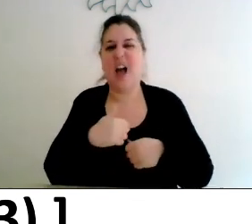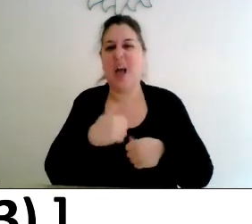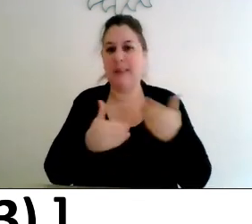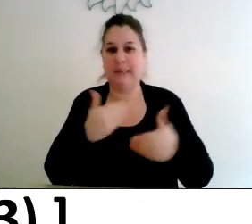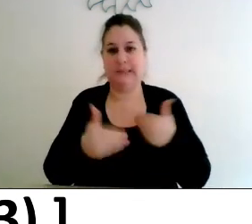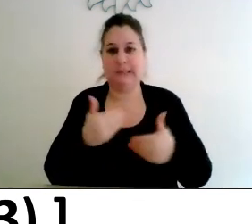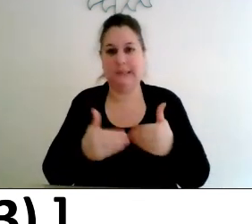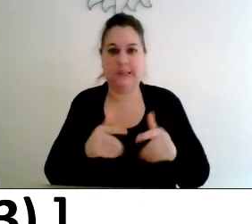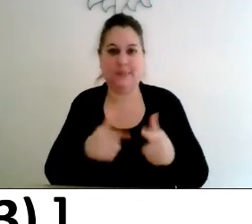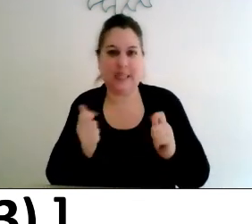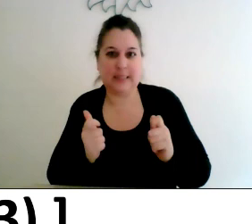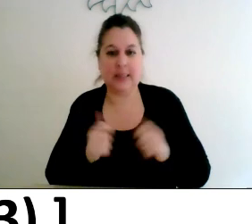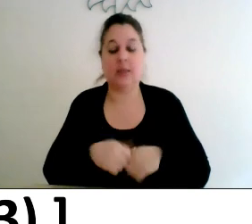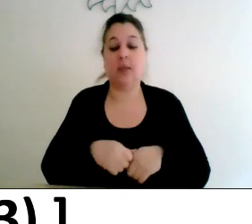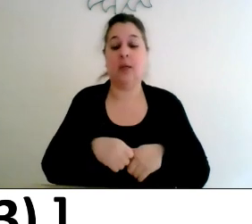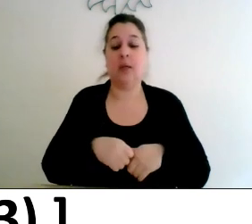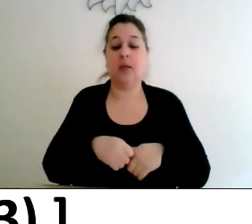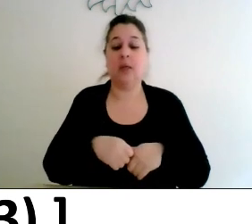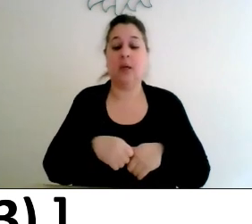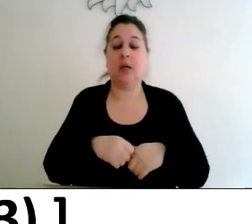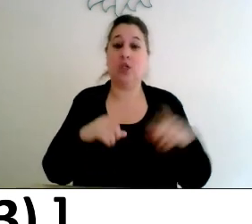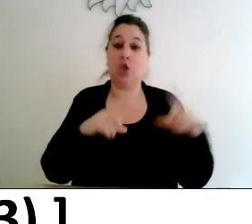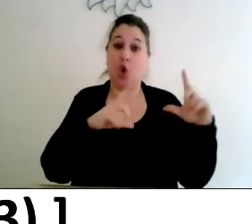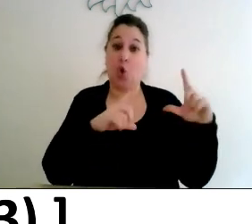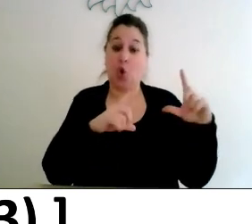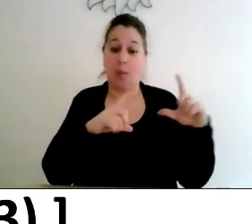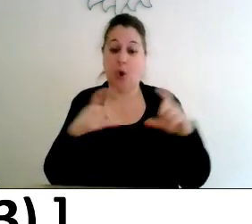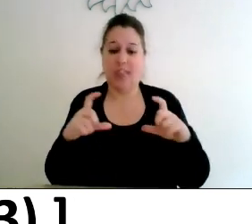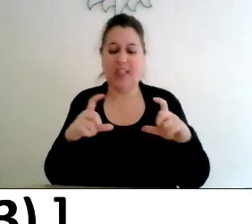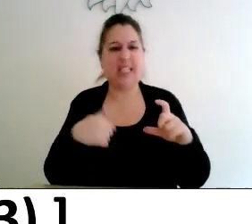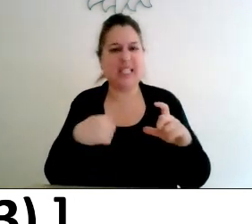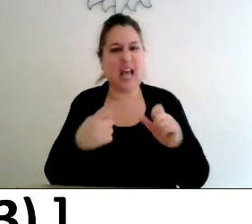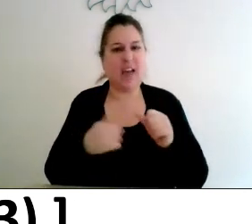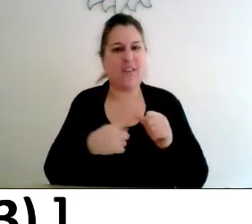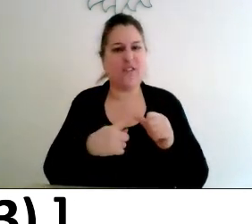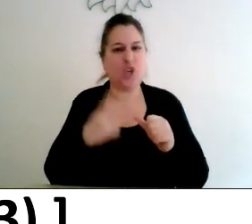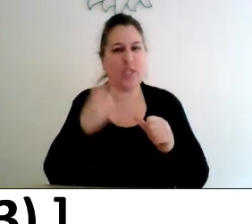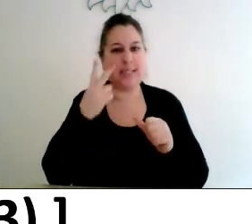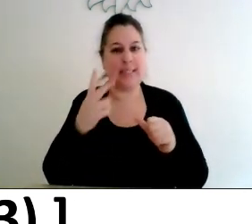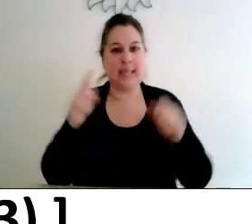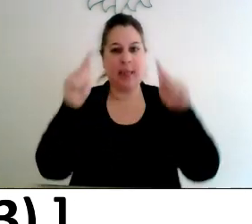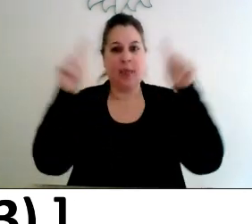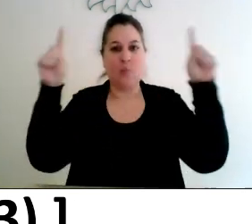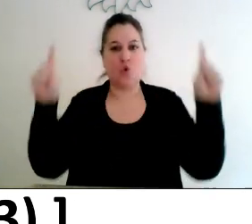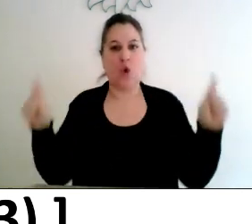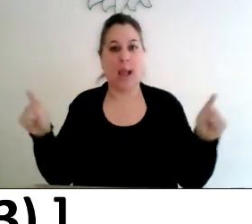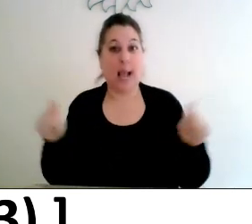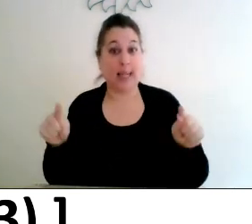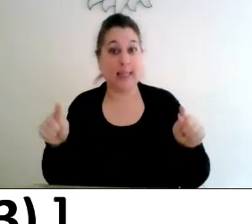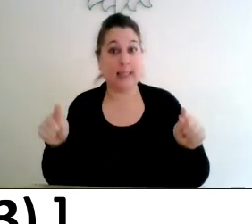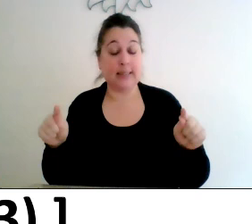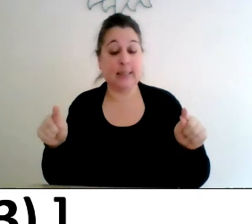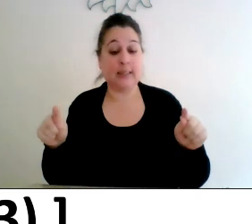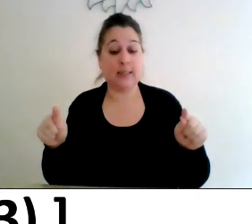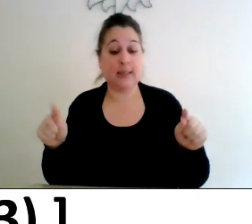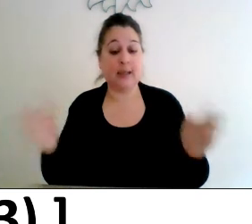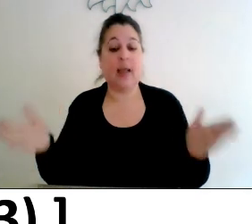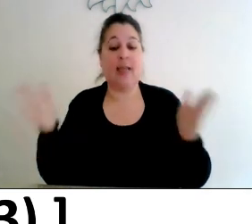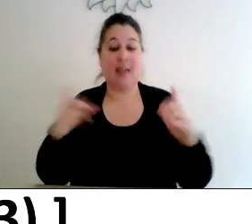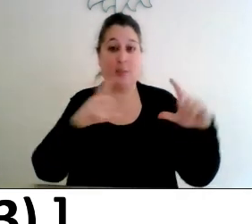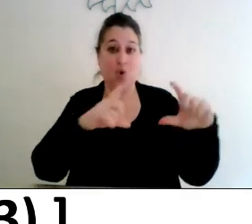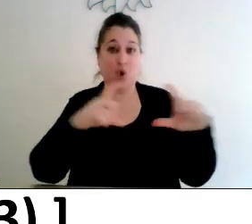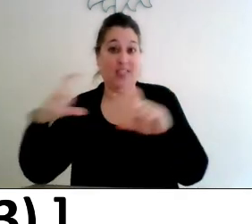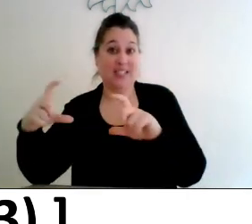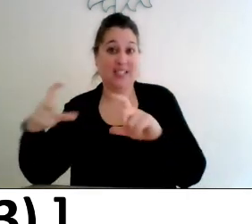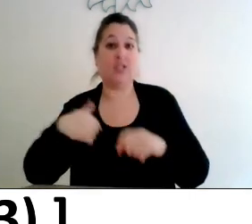I see brackets and I see parentheses. So I gotta do what's inside the brackets first. So, and I gotta go left to right. There's